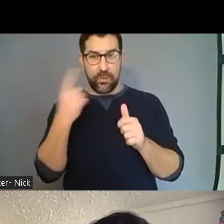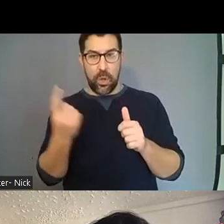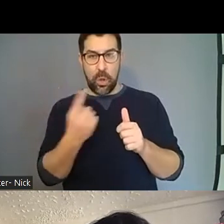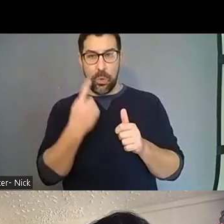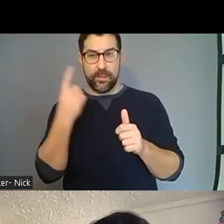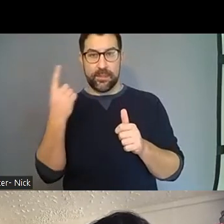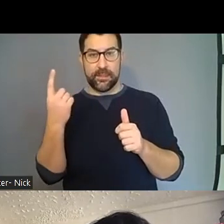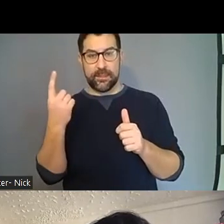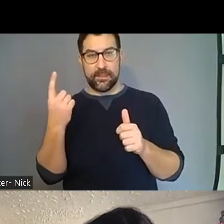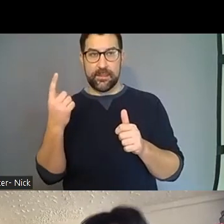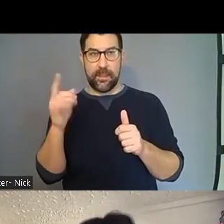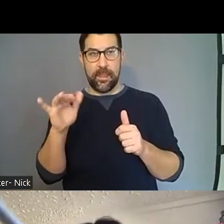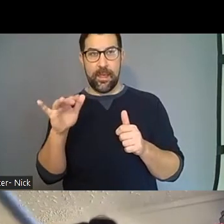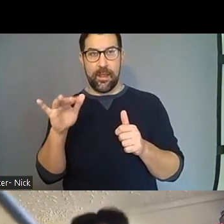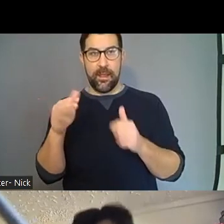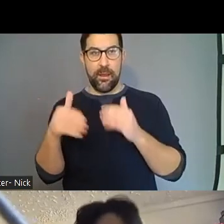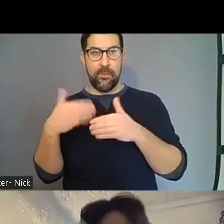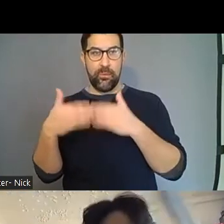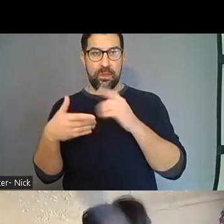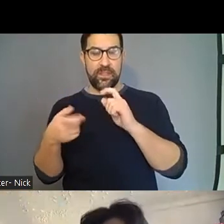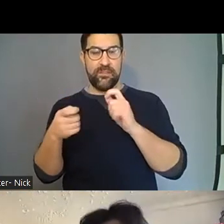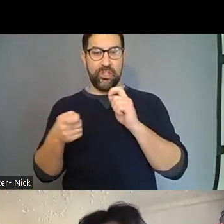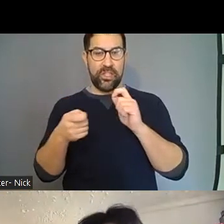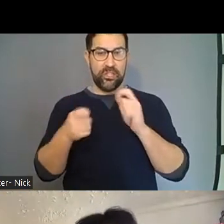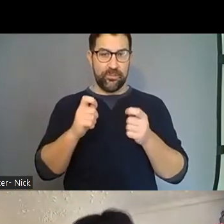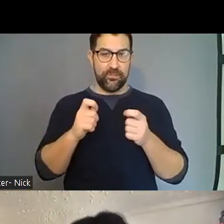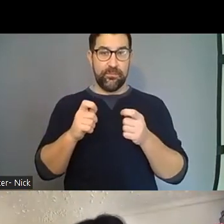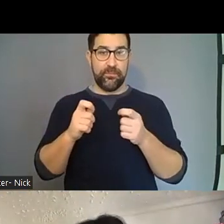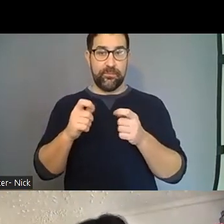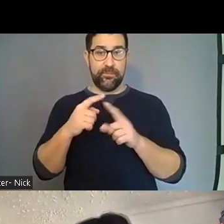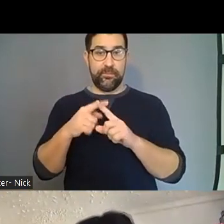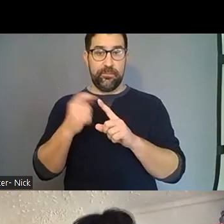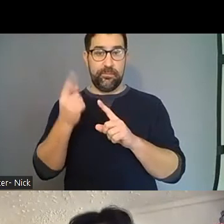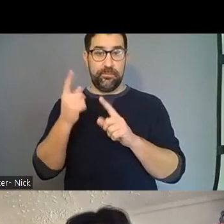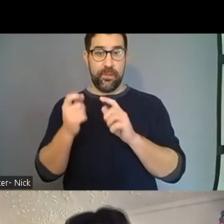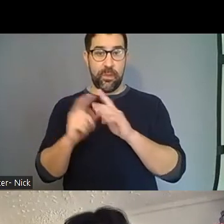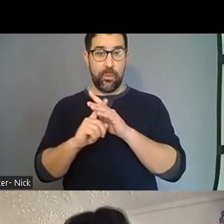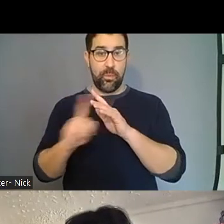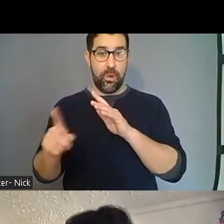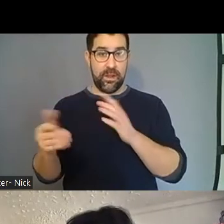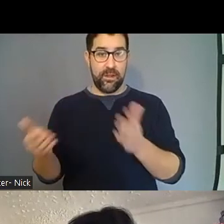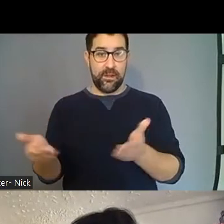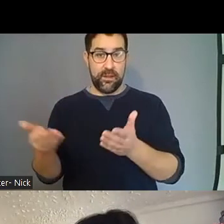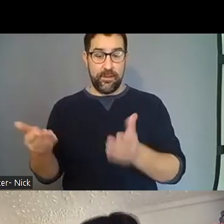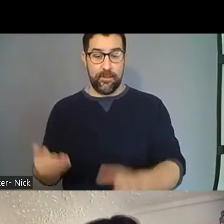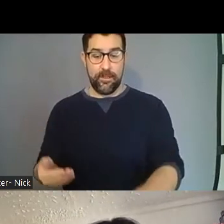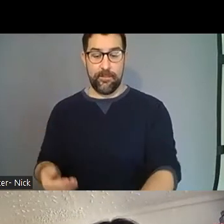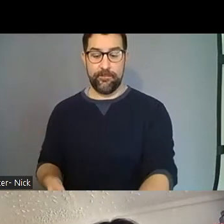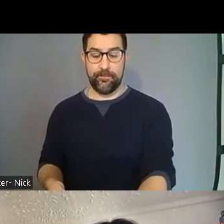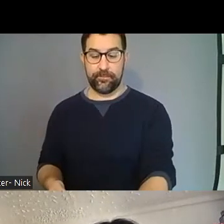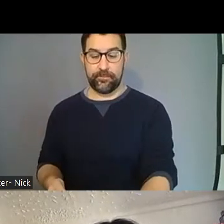that process of changing things. Even with the walkout here,